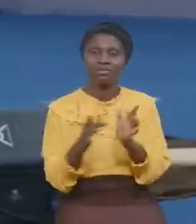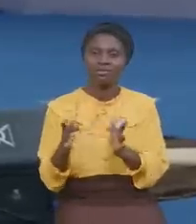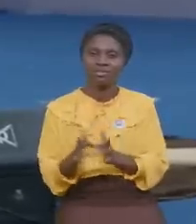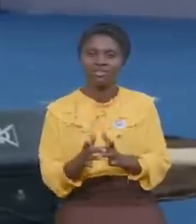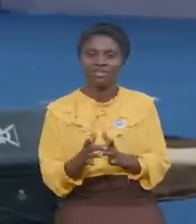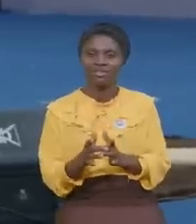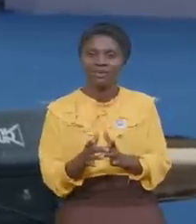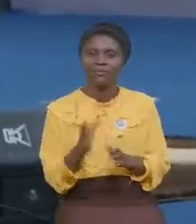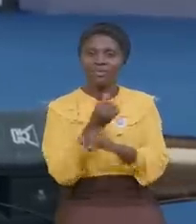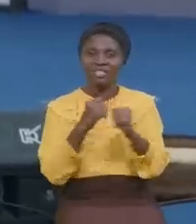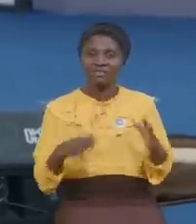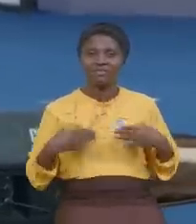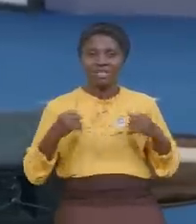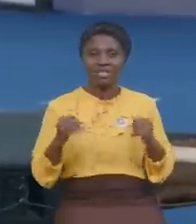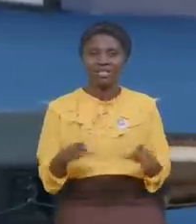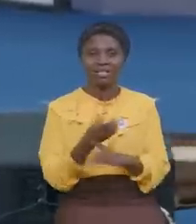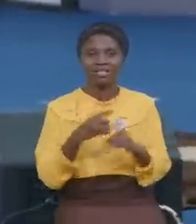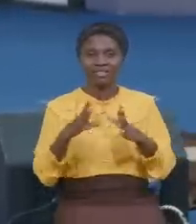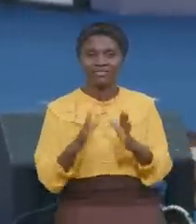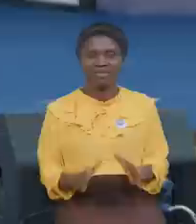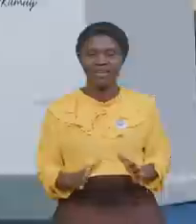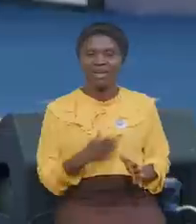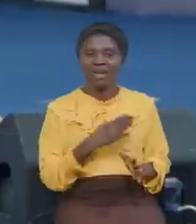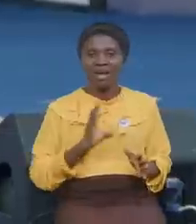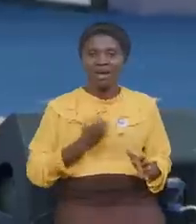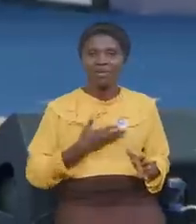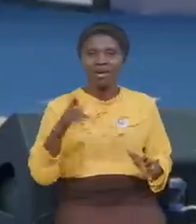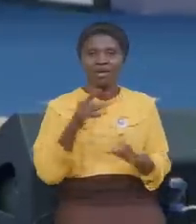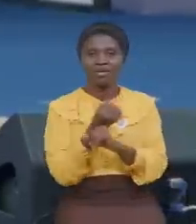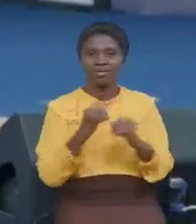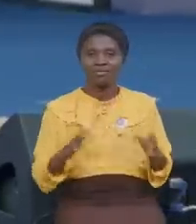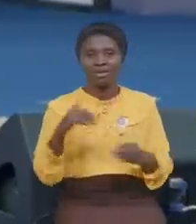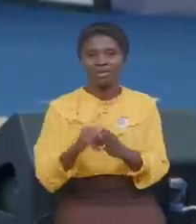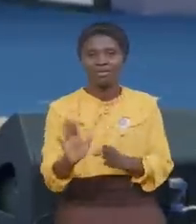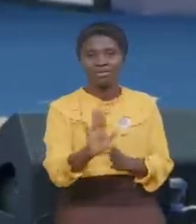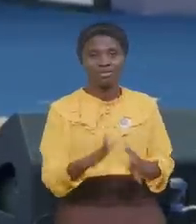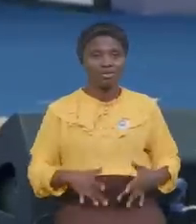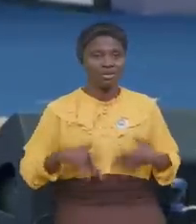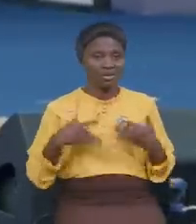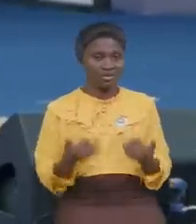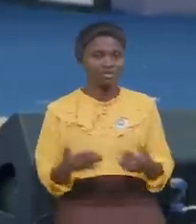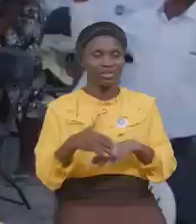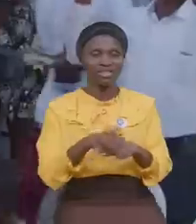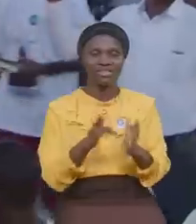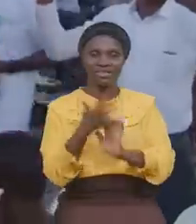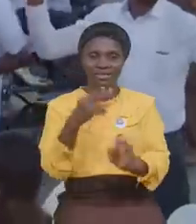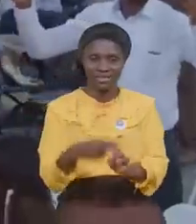our Healer, our Deliverer, our Redeemer in your life tonight in Jesus' name.